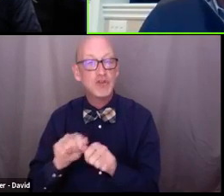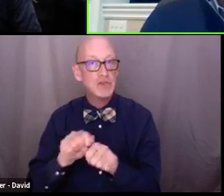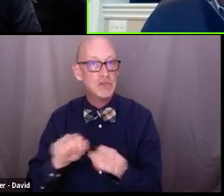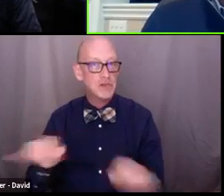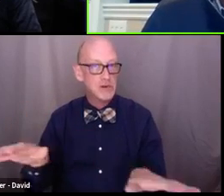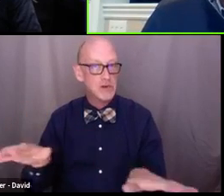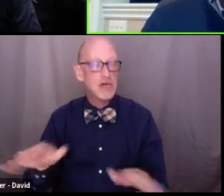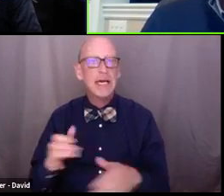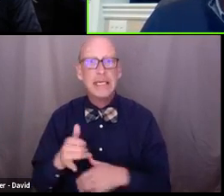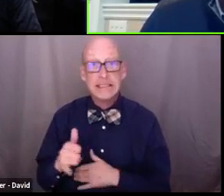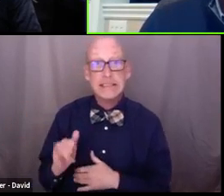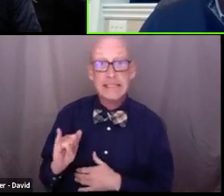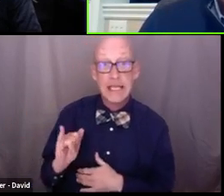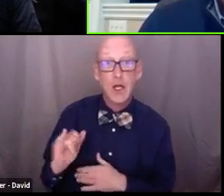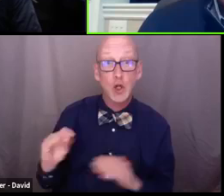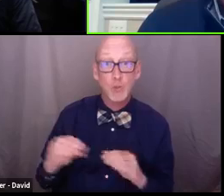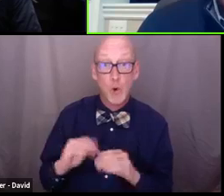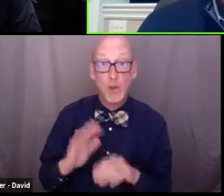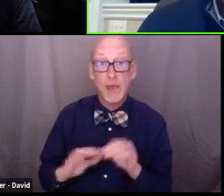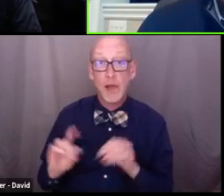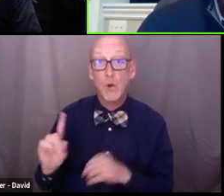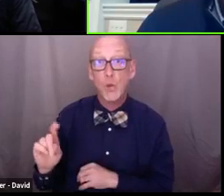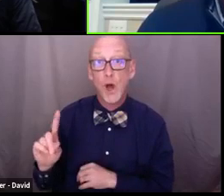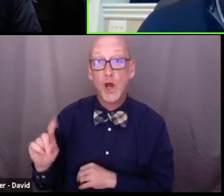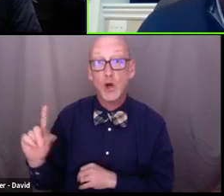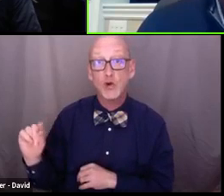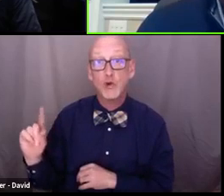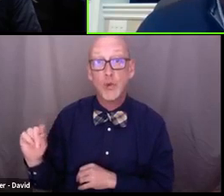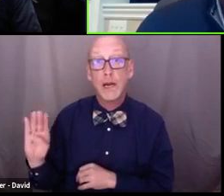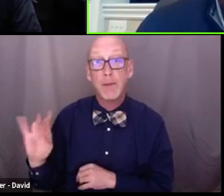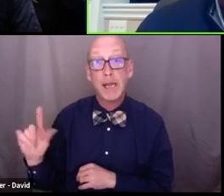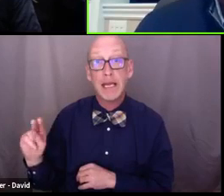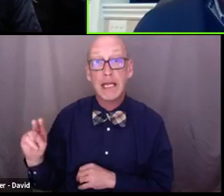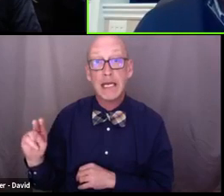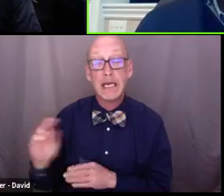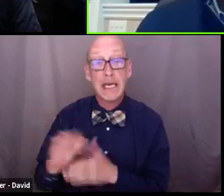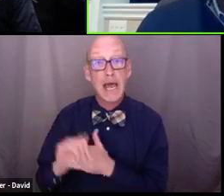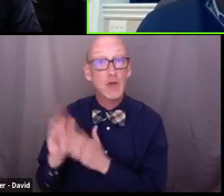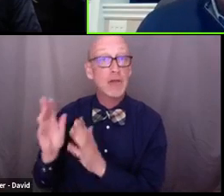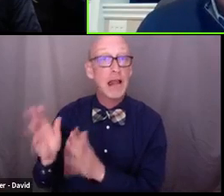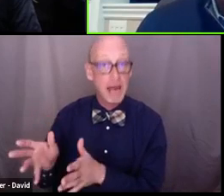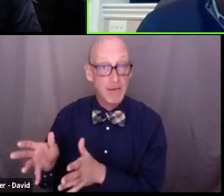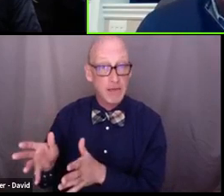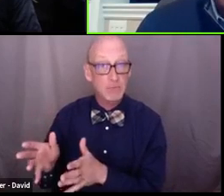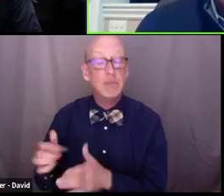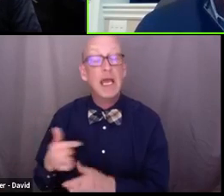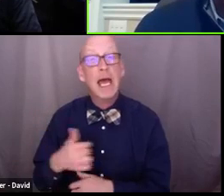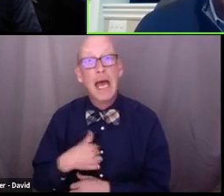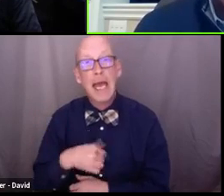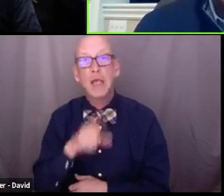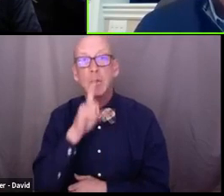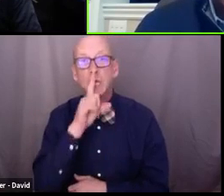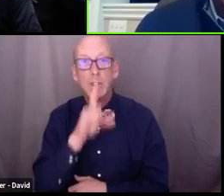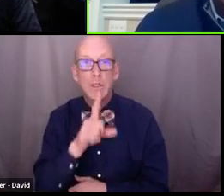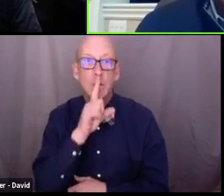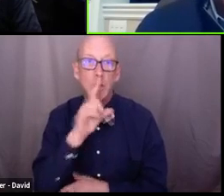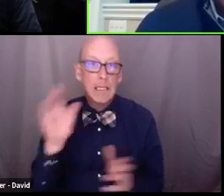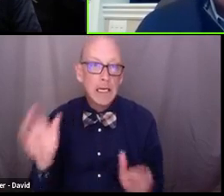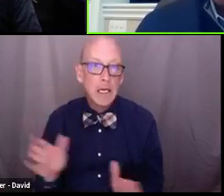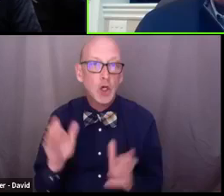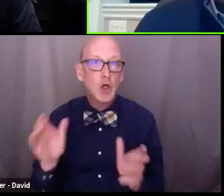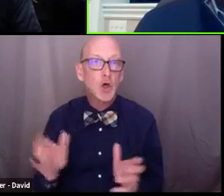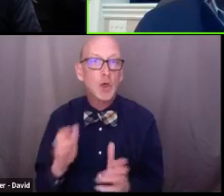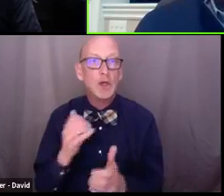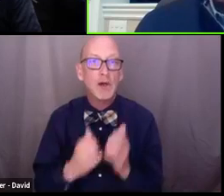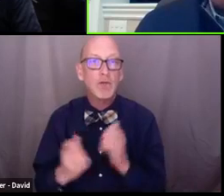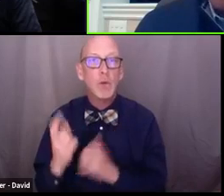So there's still well over $120 billion that's still left, right? So I really, really encourage everyone